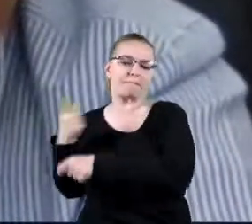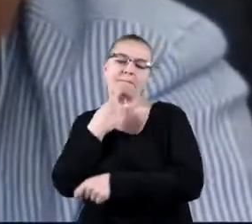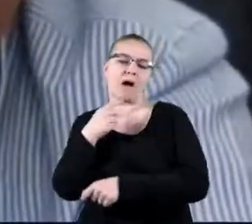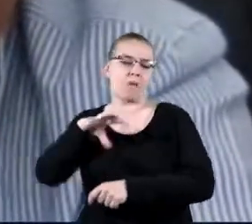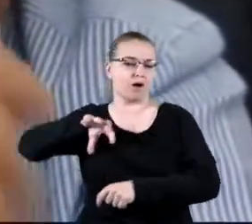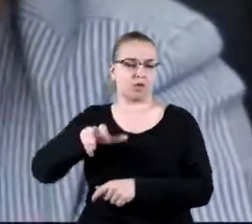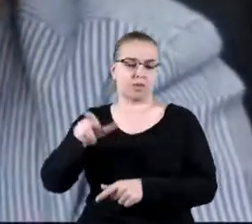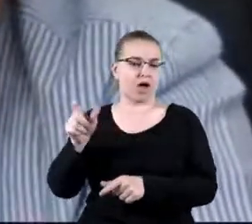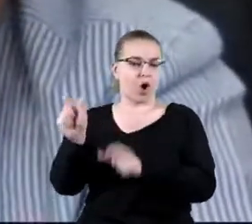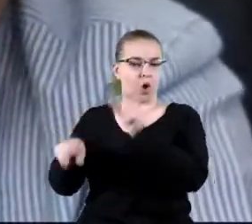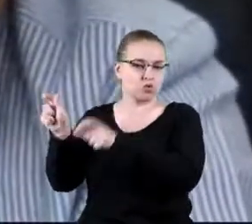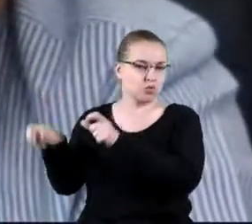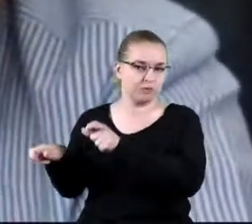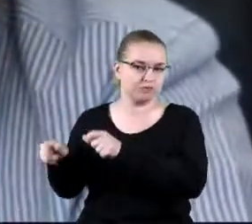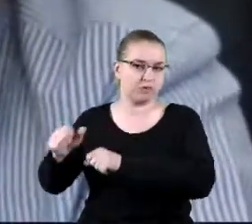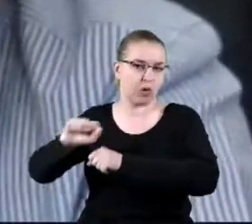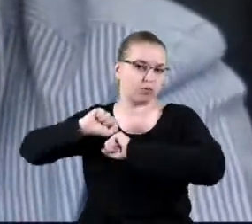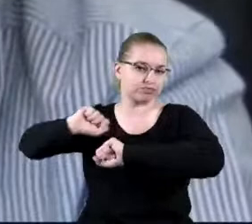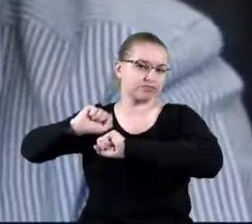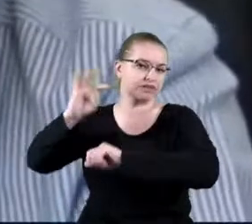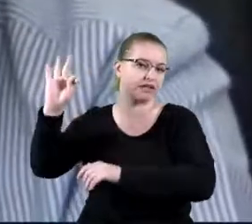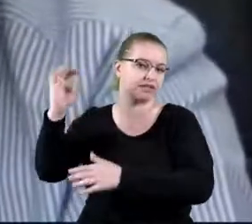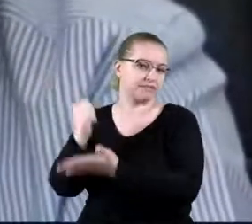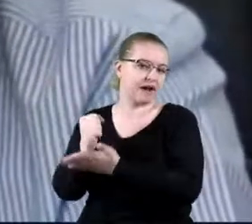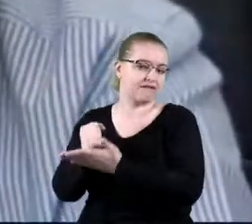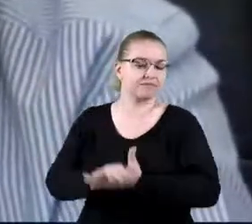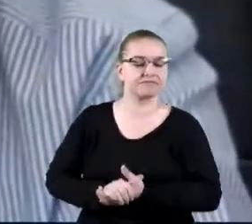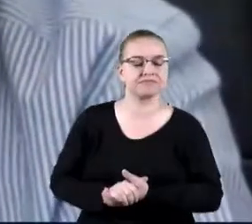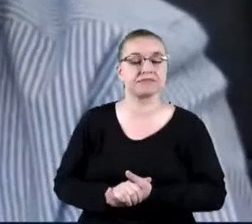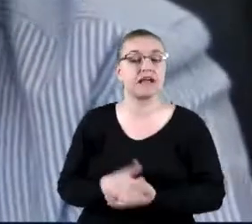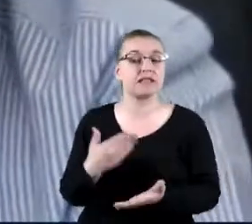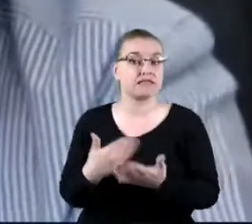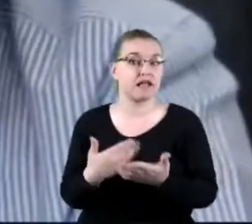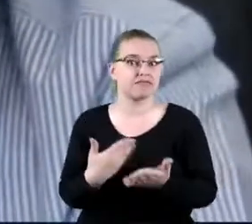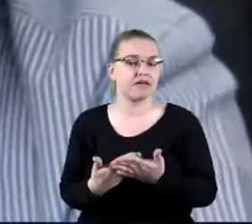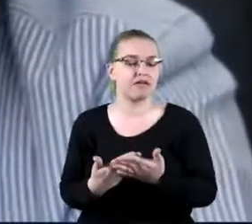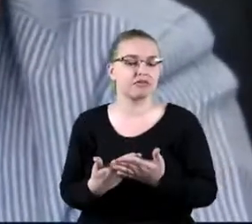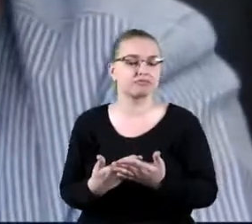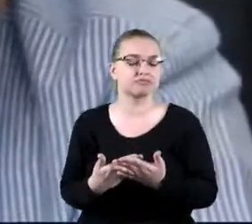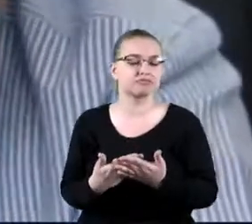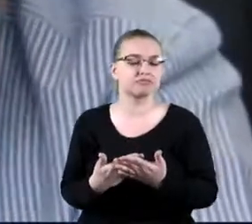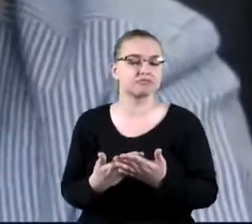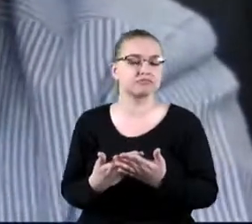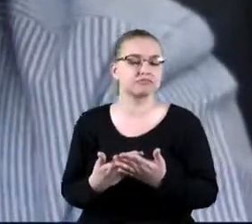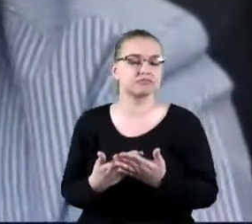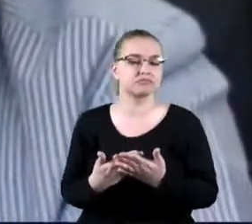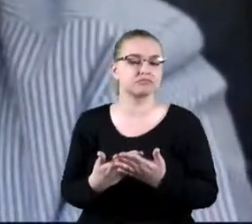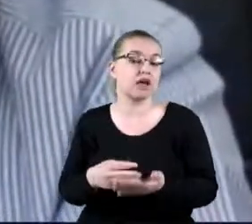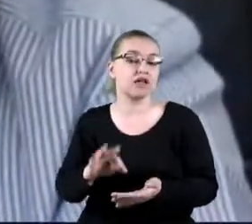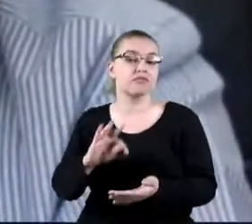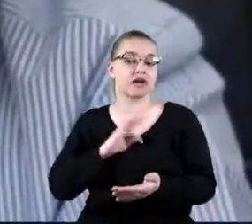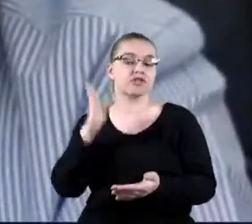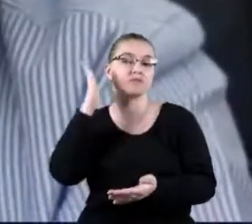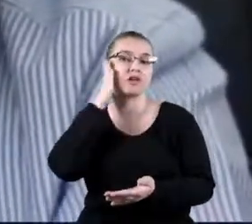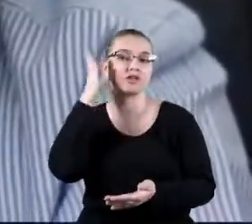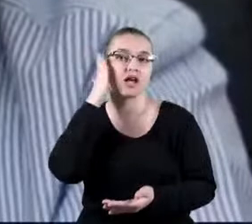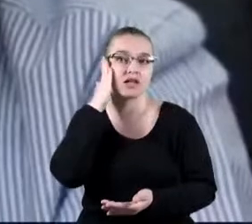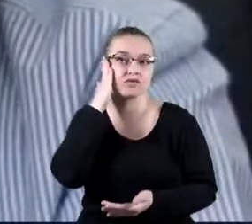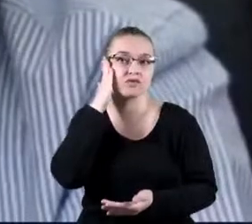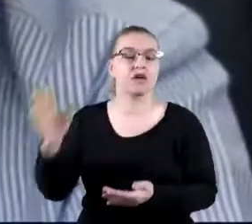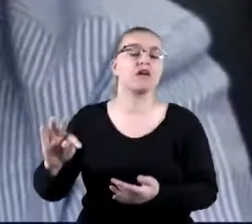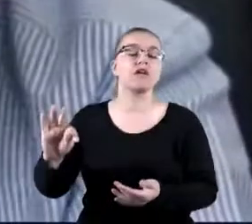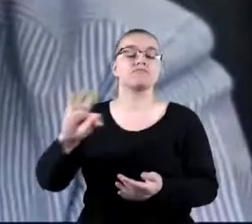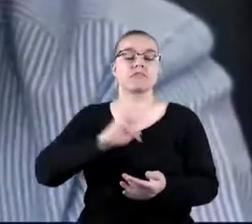certain people, a group of people, that were being taken into consideration. Most of